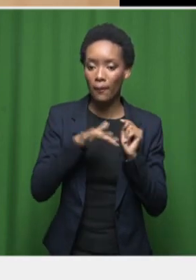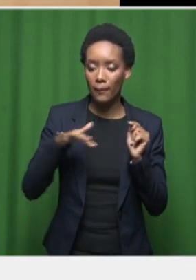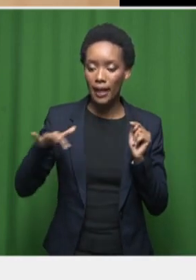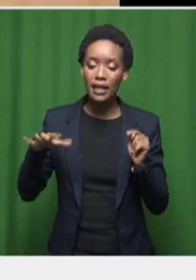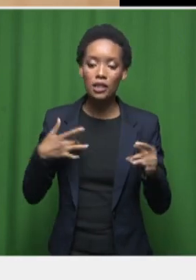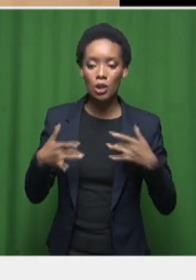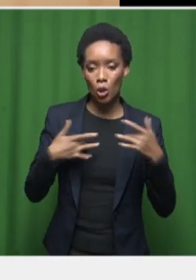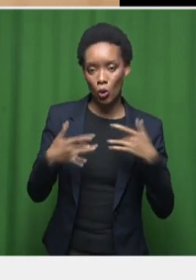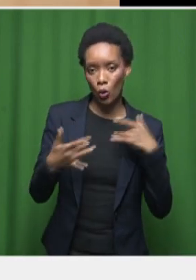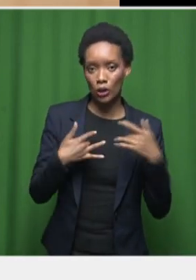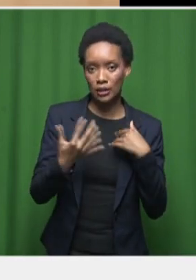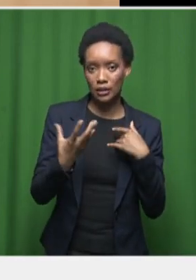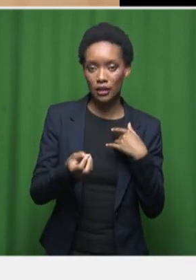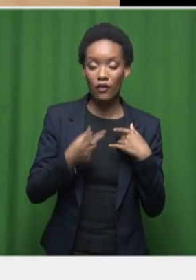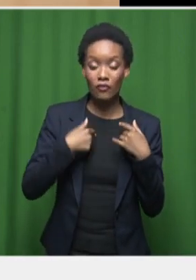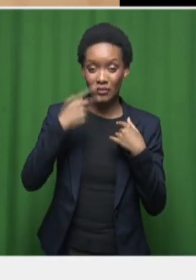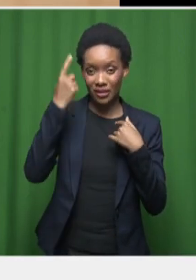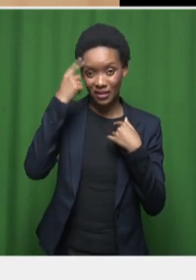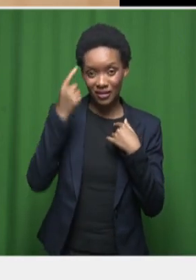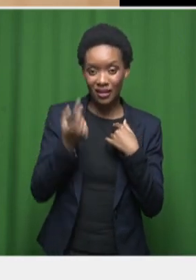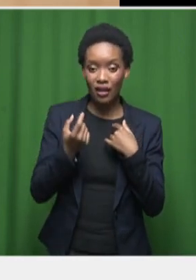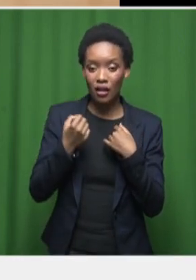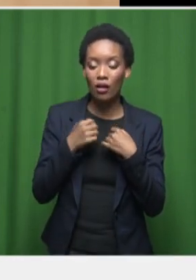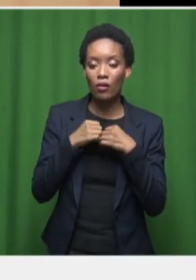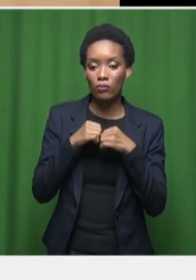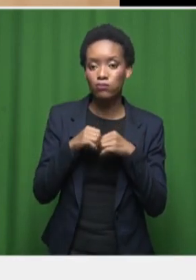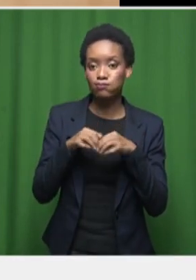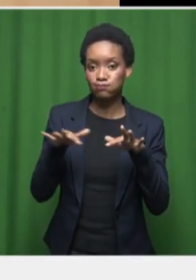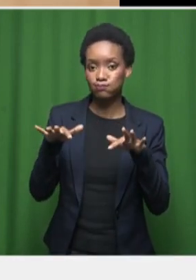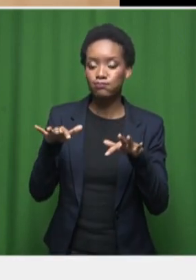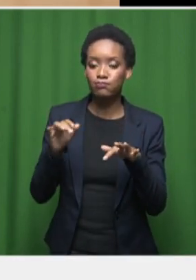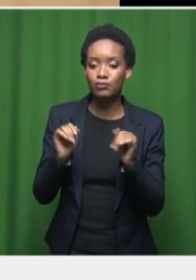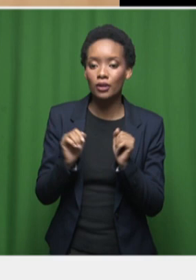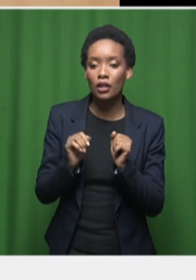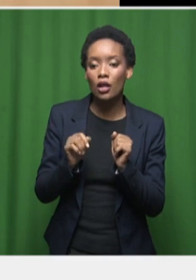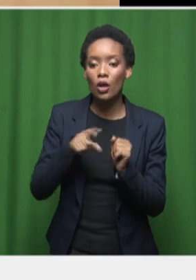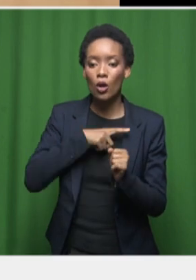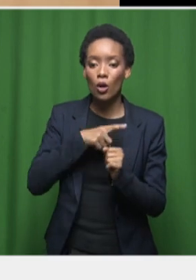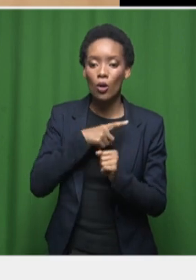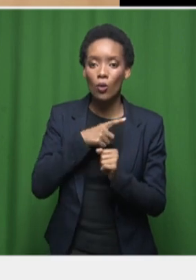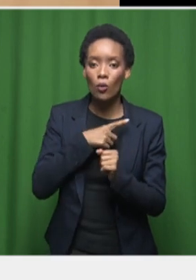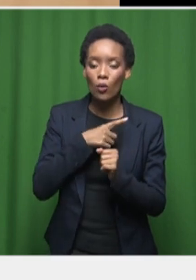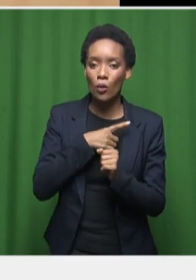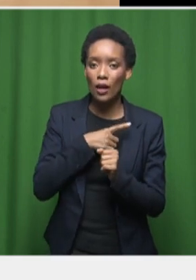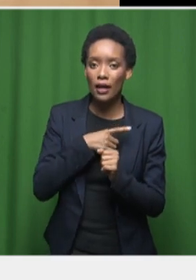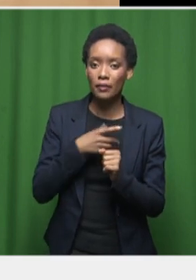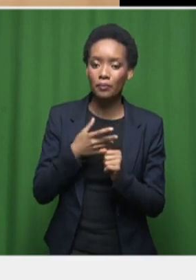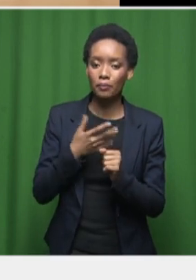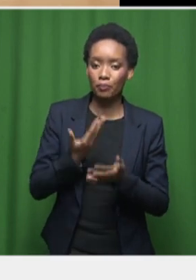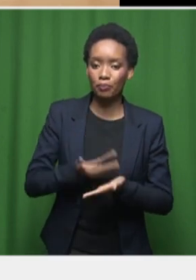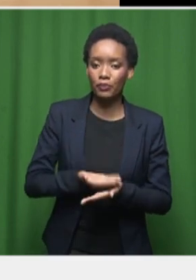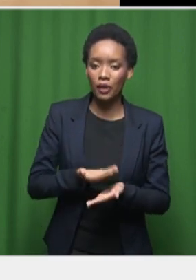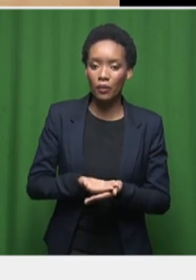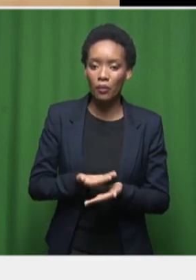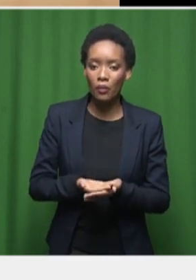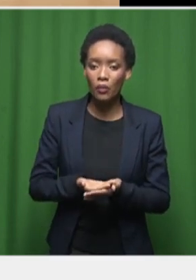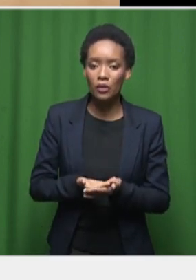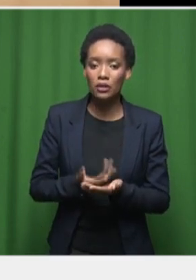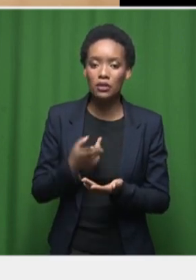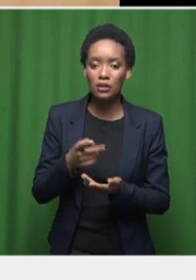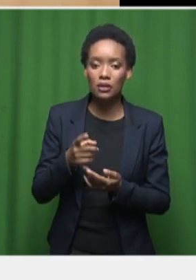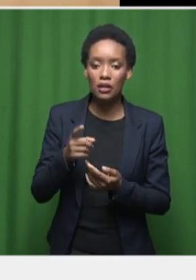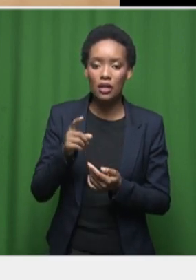say it became more prominent in the higher education space because of the possibility of the violation of